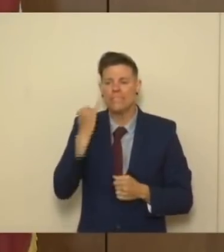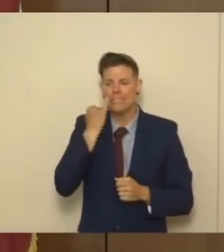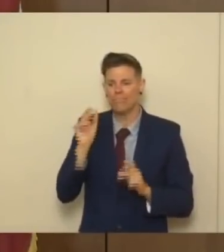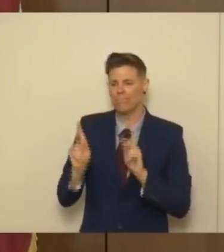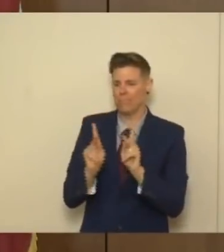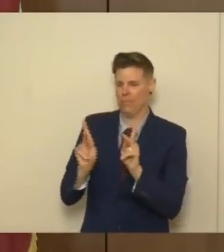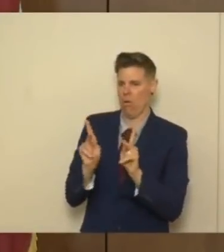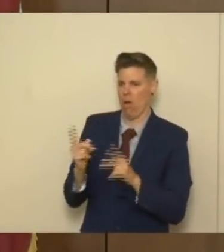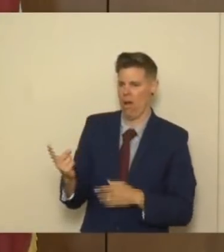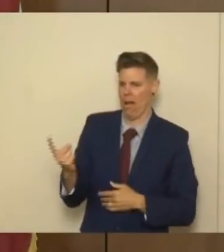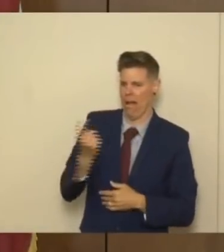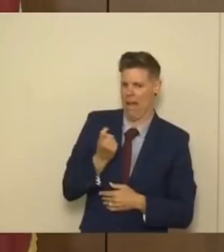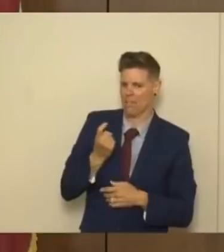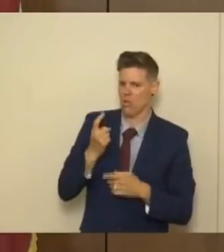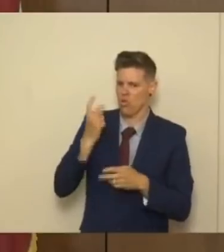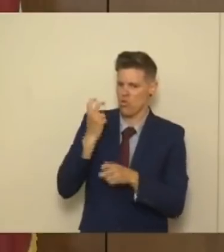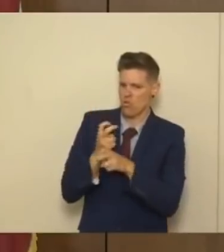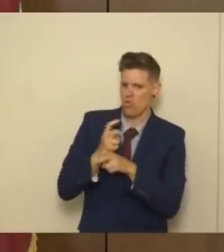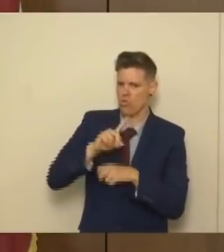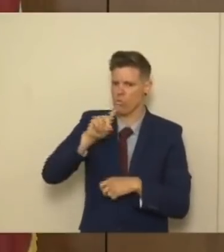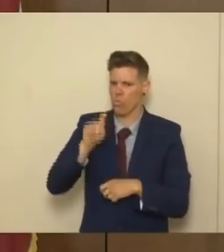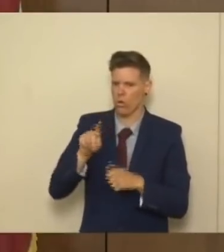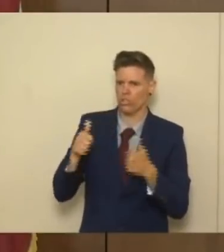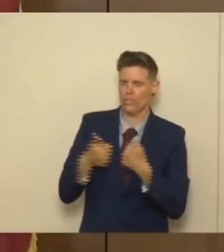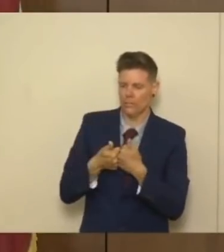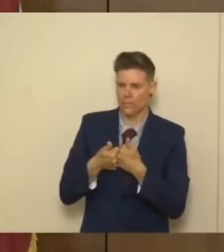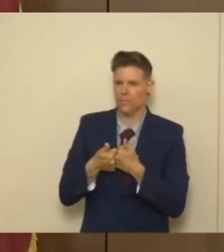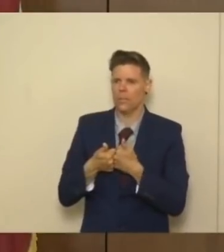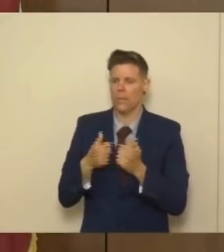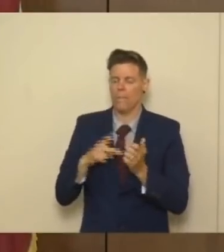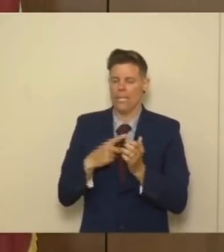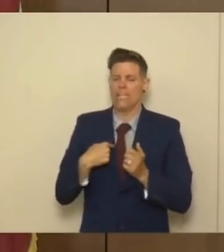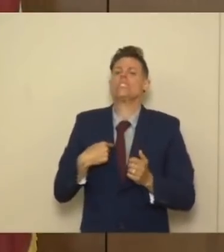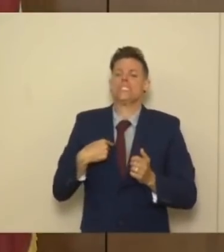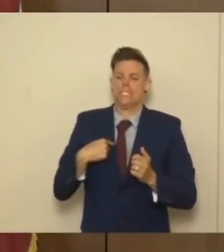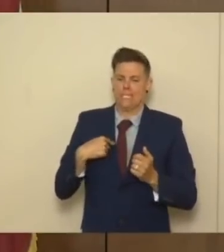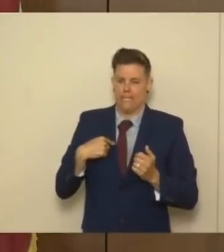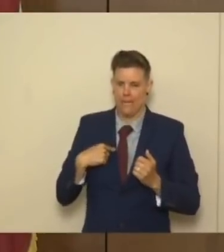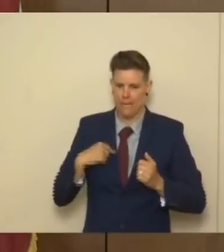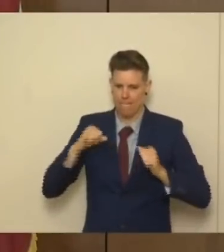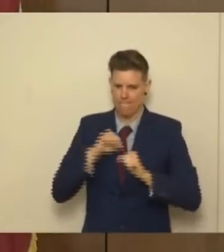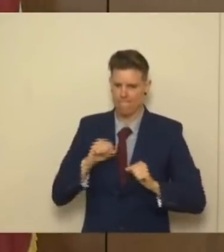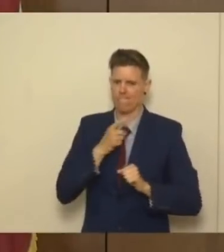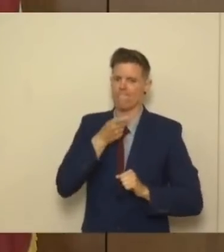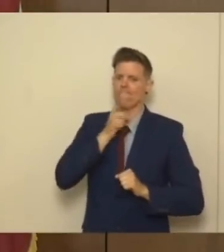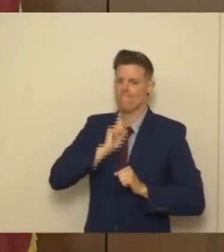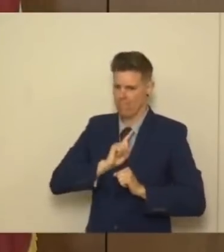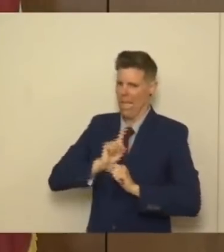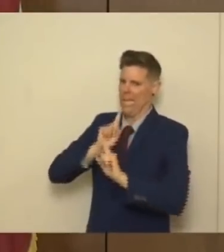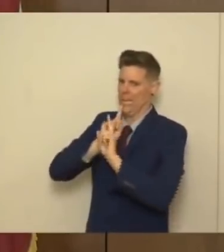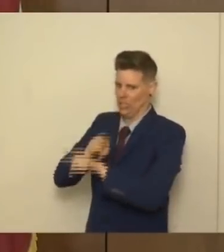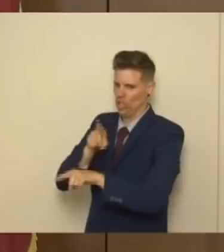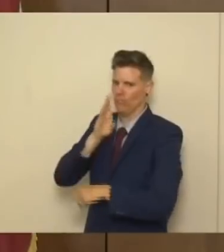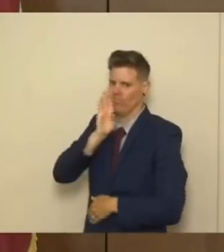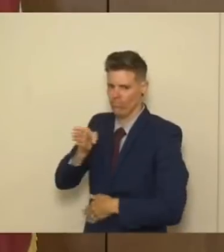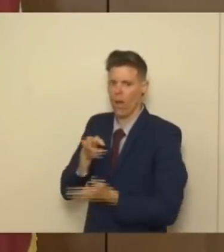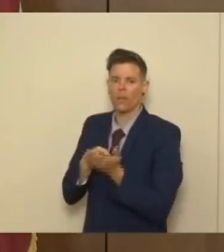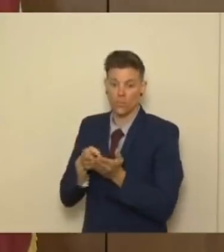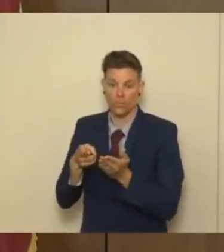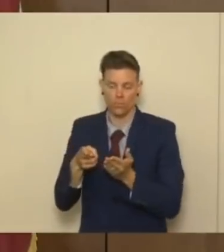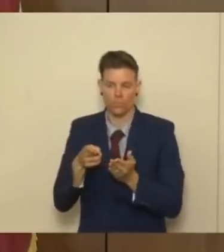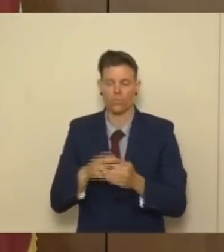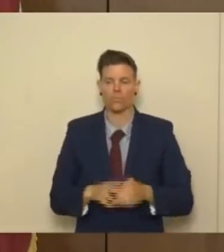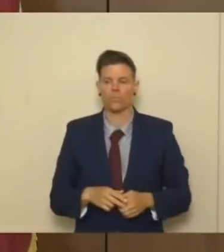I appreciate very much that I'm in this leadership position. It's an incredible honor, even though it's an incredible challenge with the kind